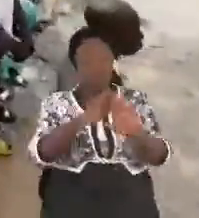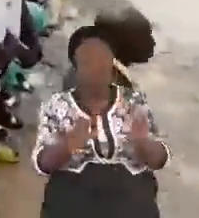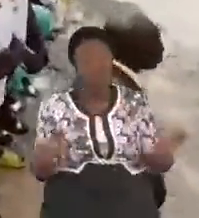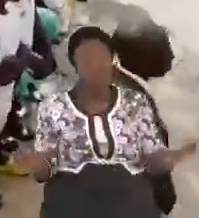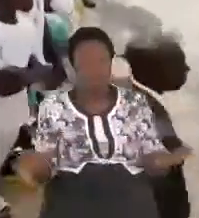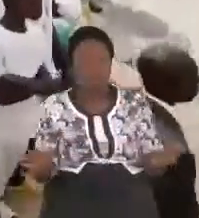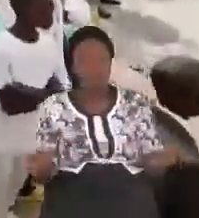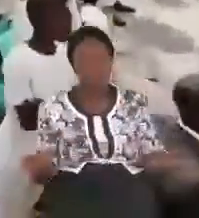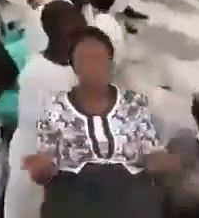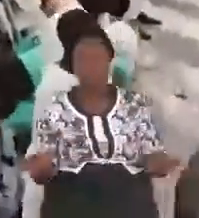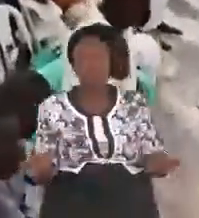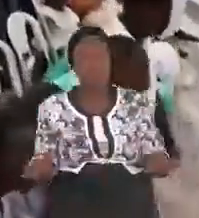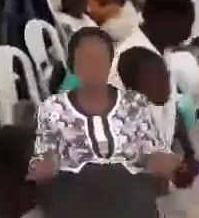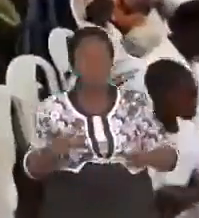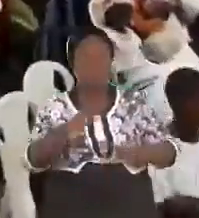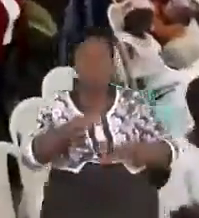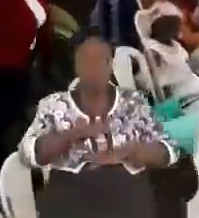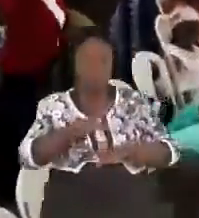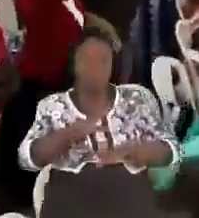satisfactory